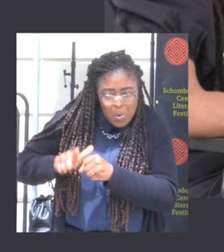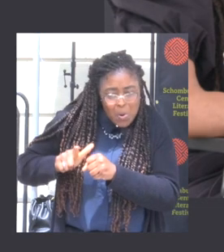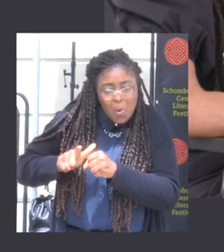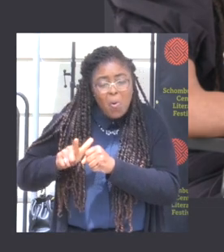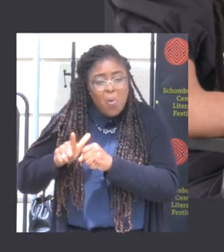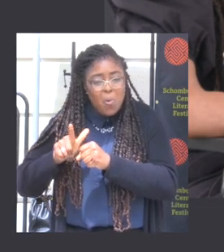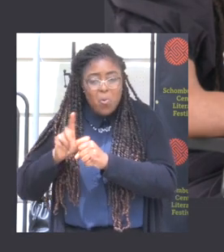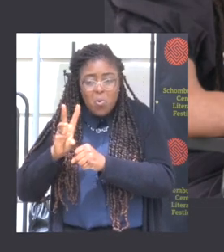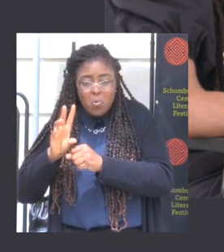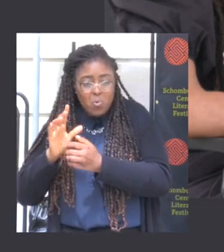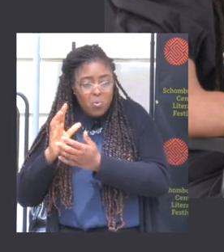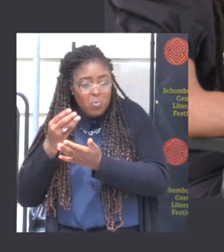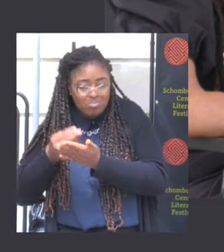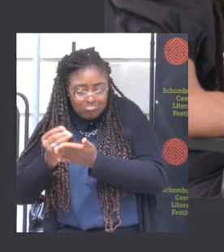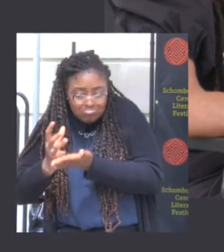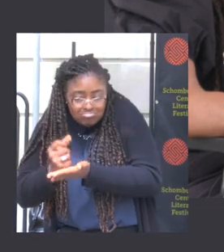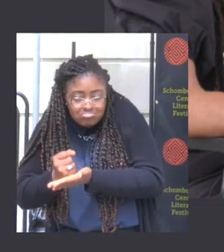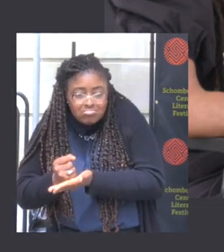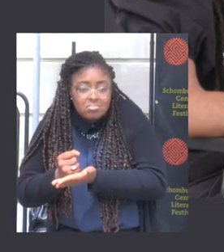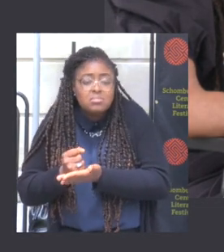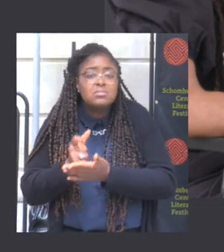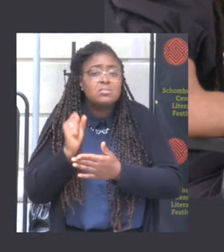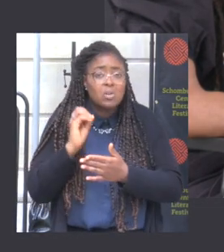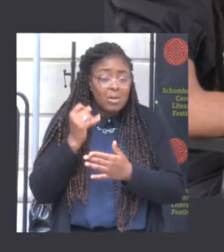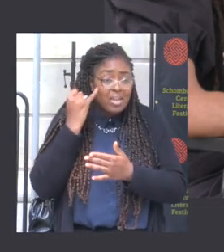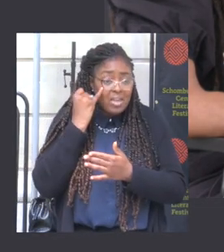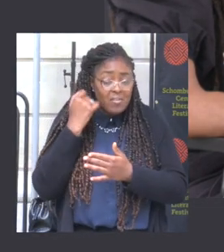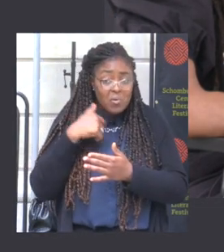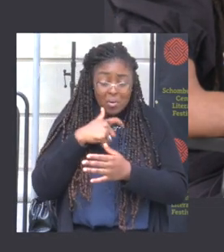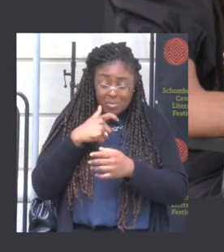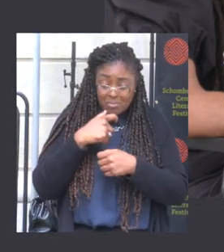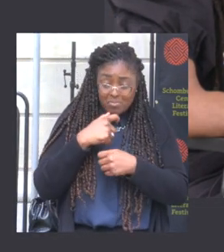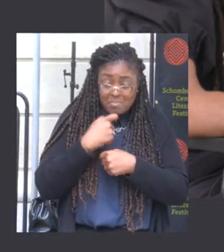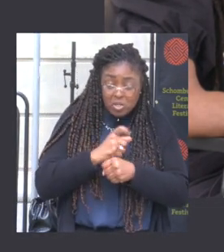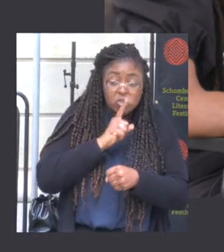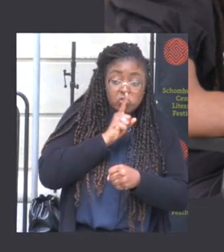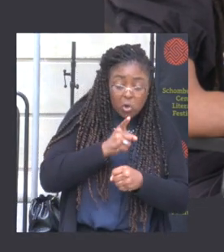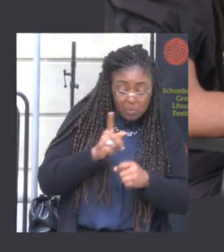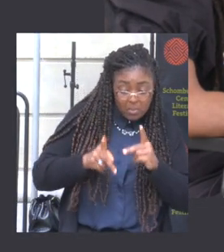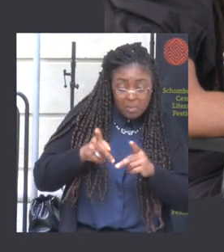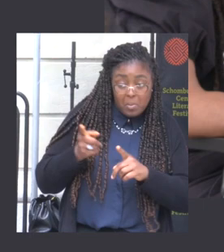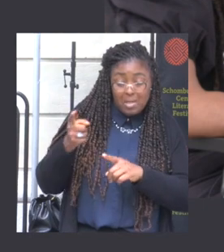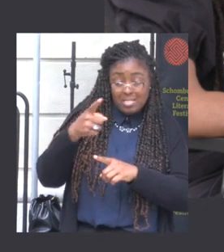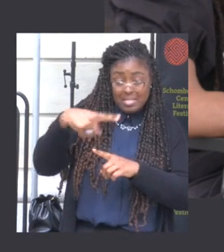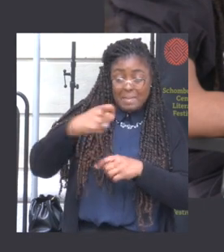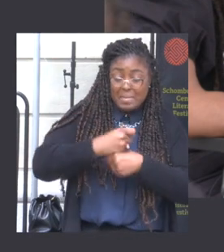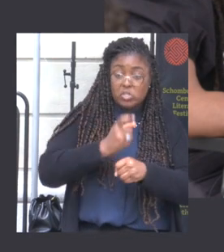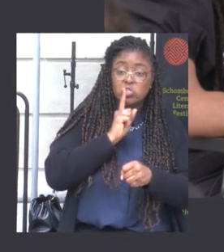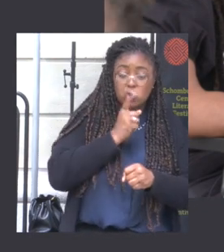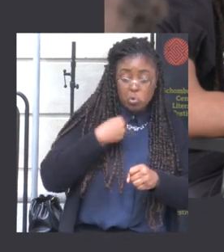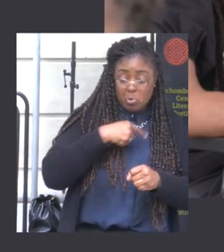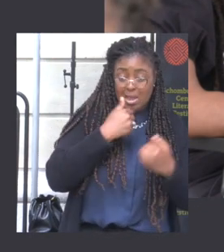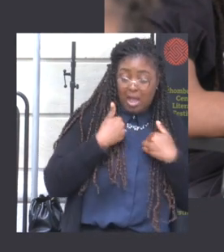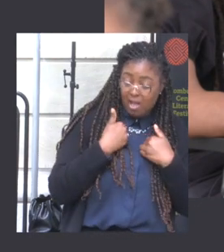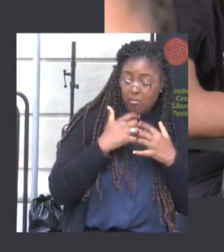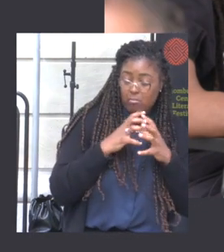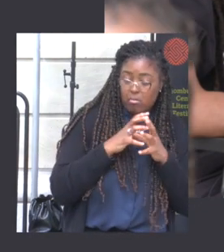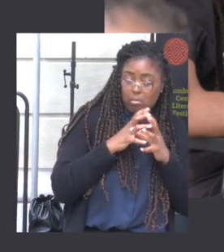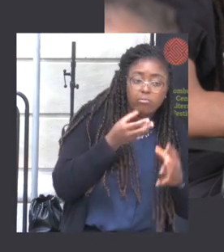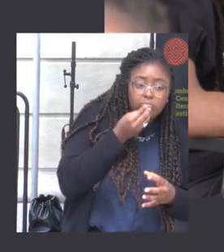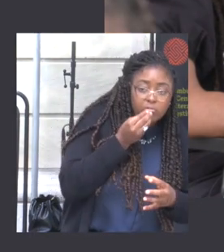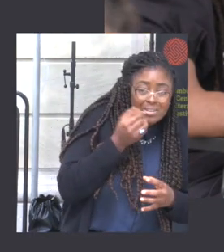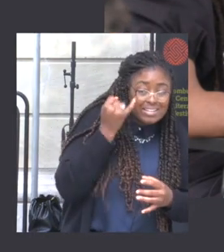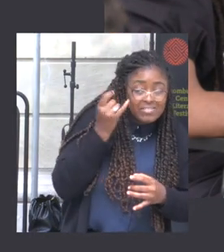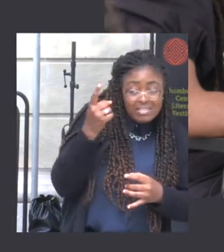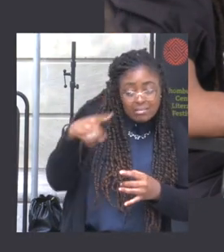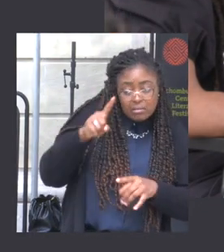think that if we can't ensure that the people who are actually ensuring that we have the most abundant and diverse food supply in the world, if they can't eat, if